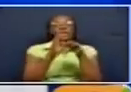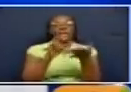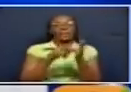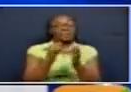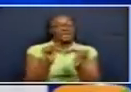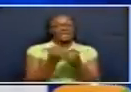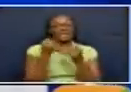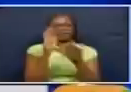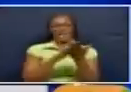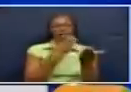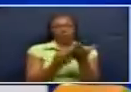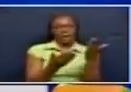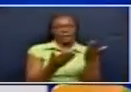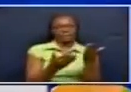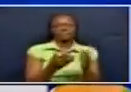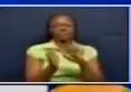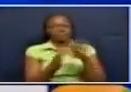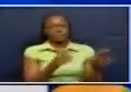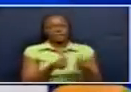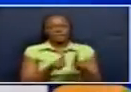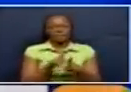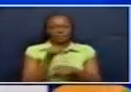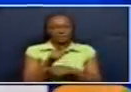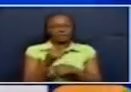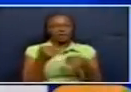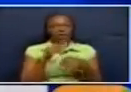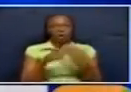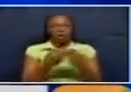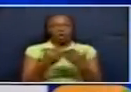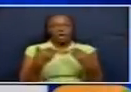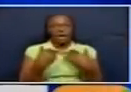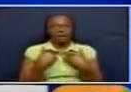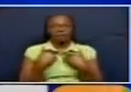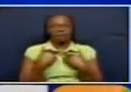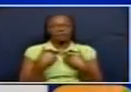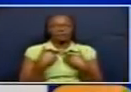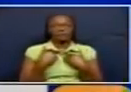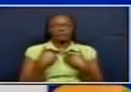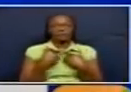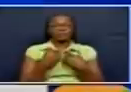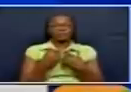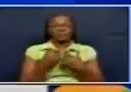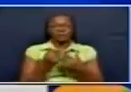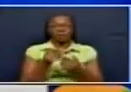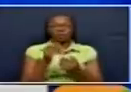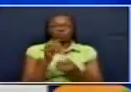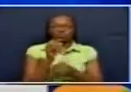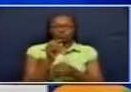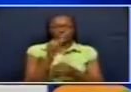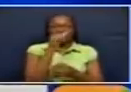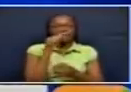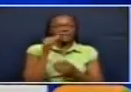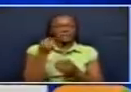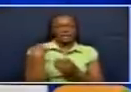these devices are hard-coded in the back end of the resource transmission system. So no other foreign device can be introduced in the network to be